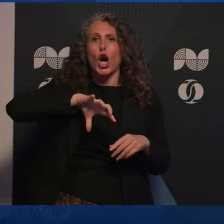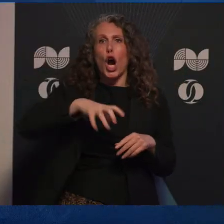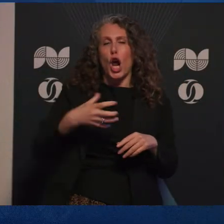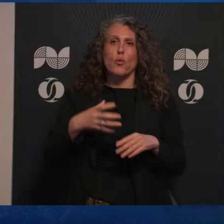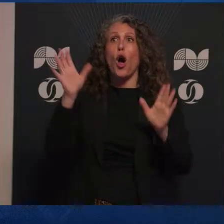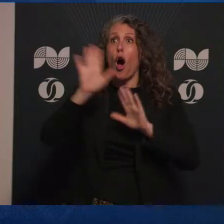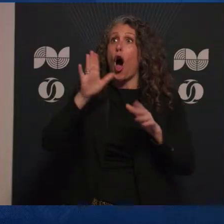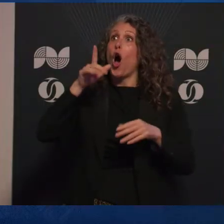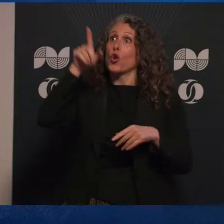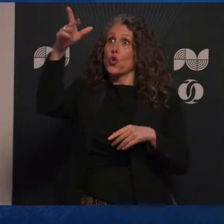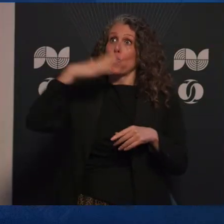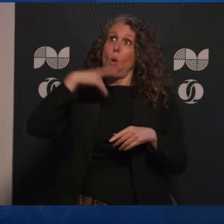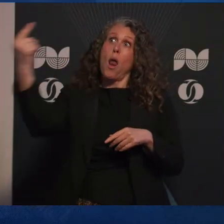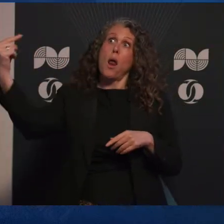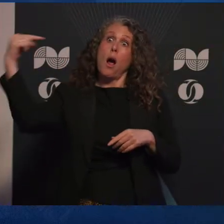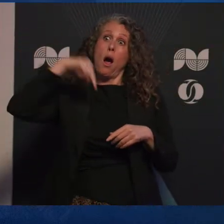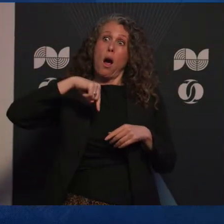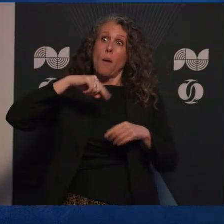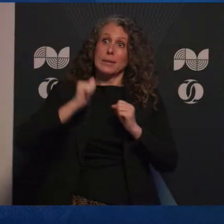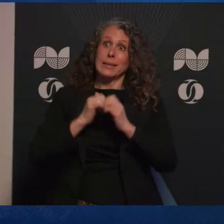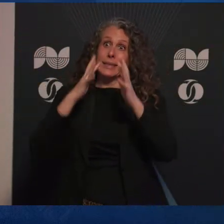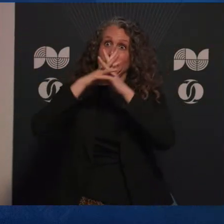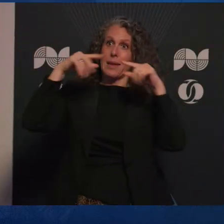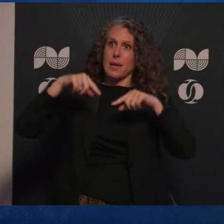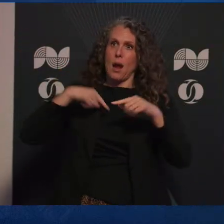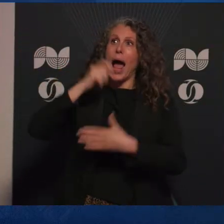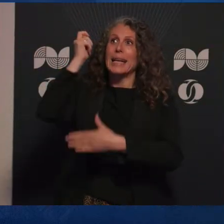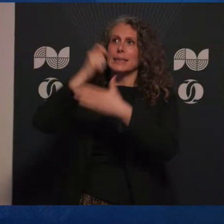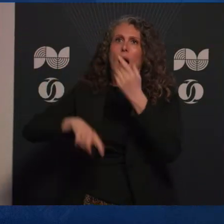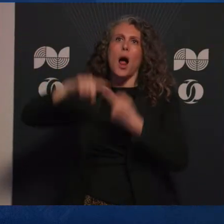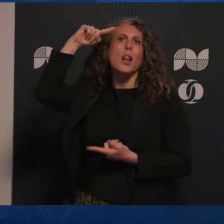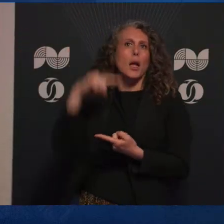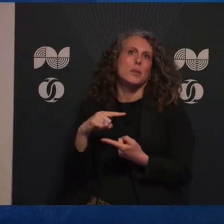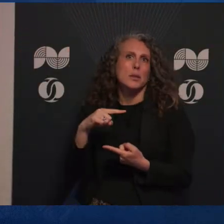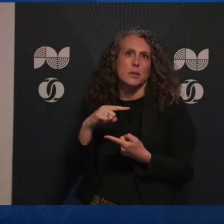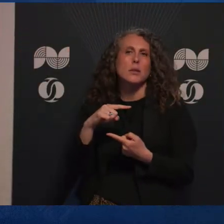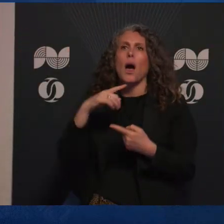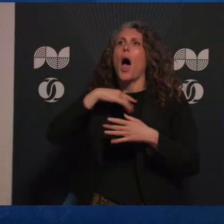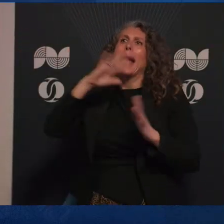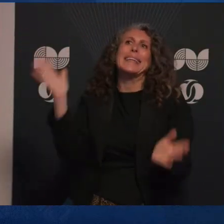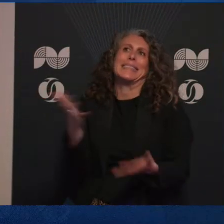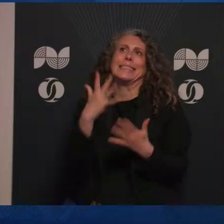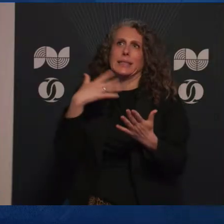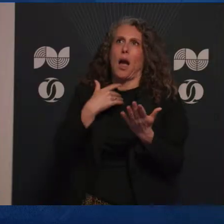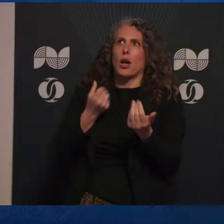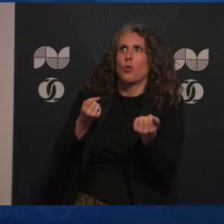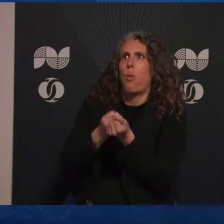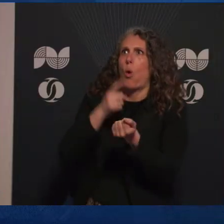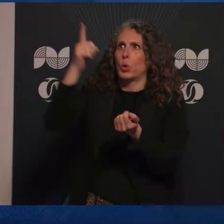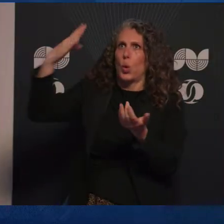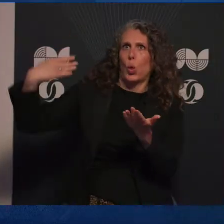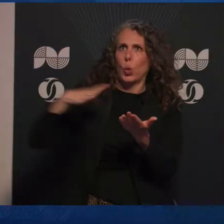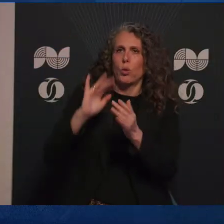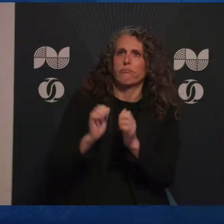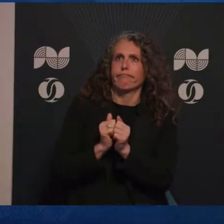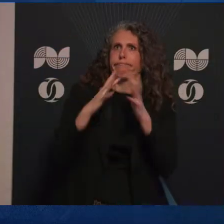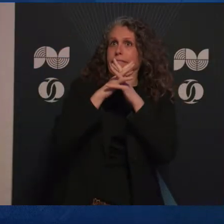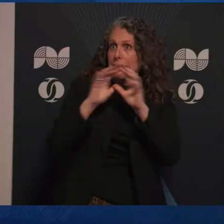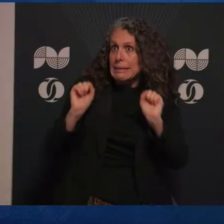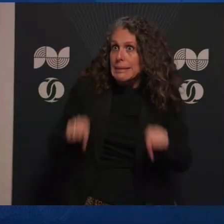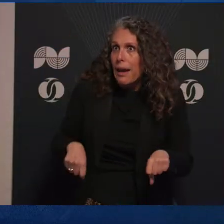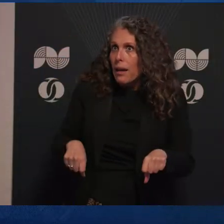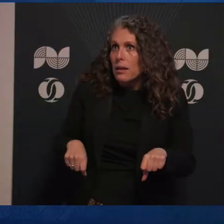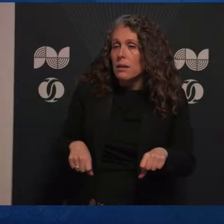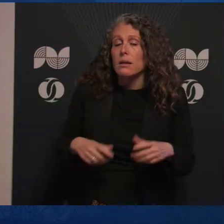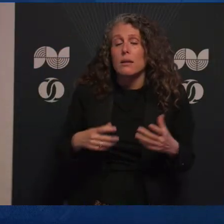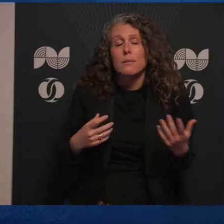entry, as helping committed investors navigate through the bureaucratic maze, the best thing about it is that if countries get it